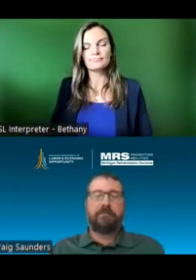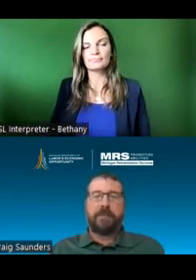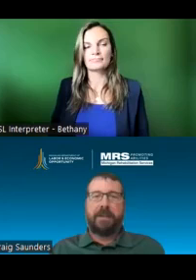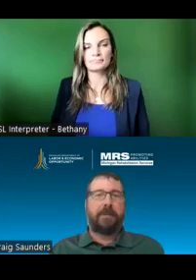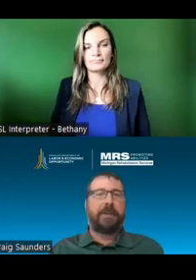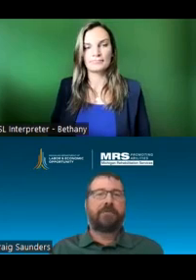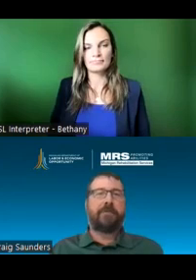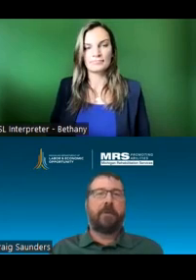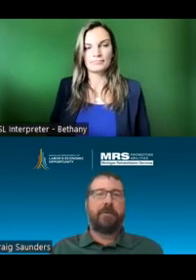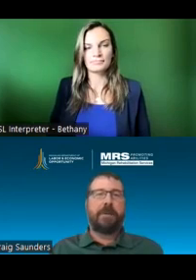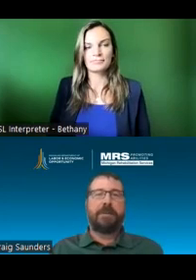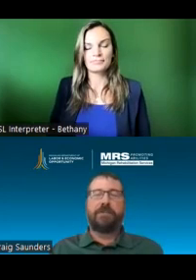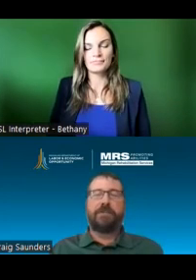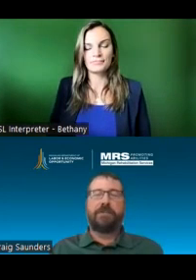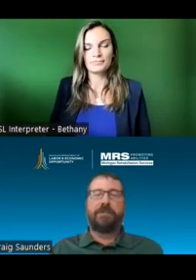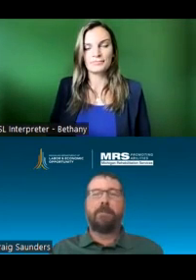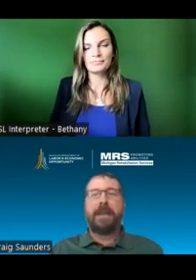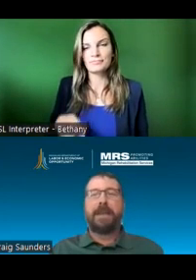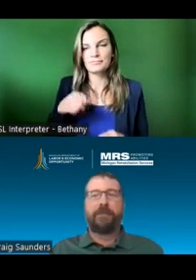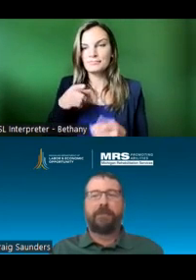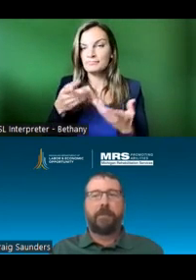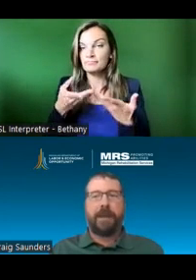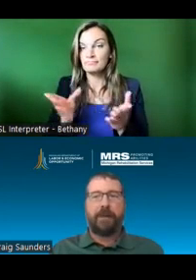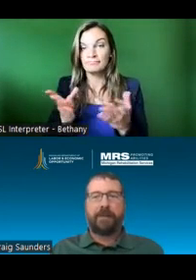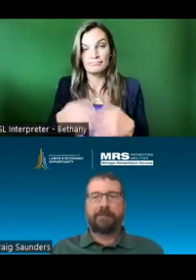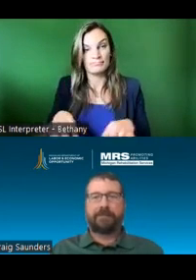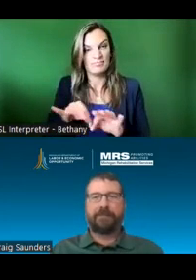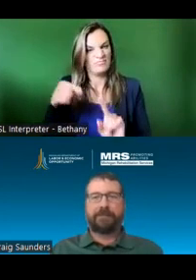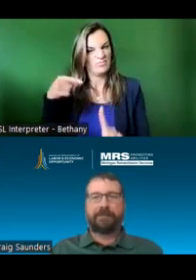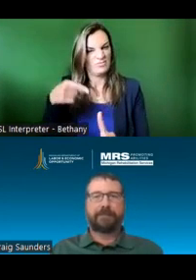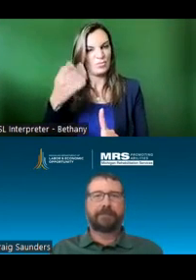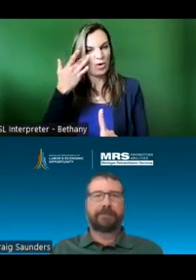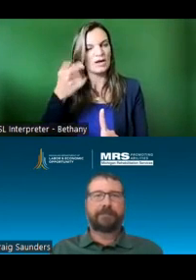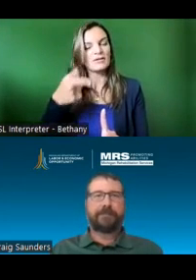Overall, as I mentioned before, it just generally makes you feel better.